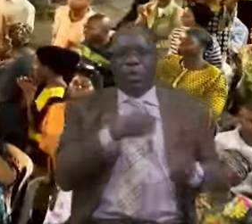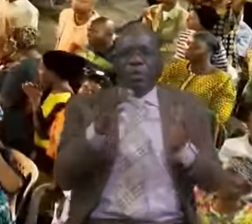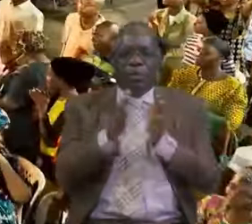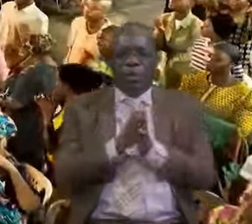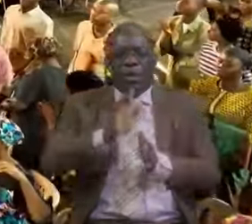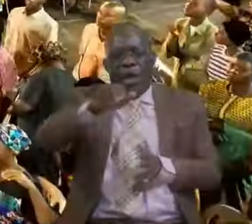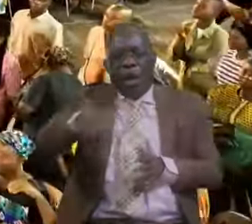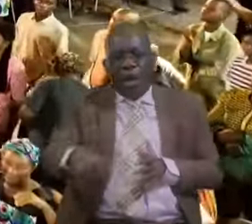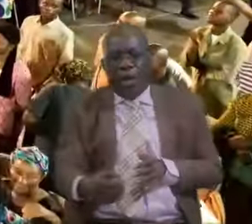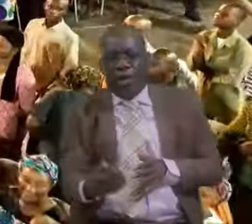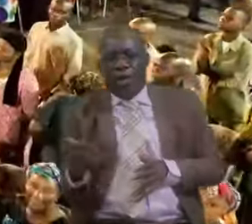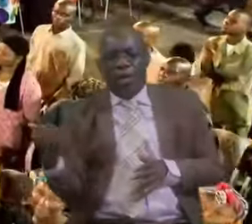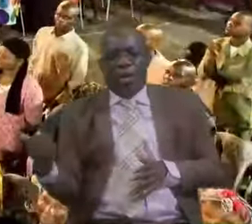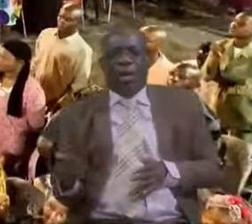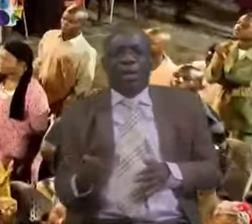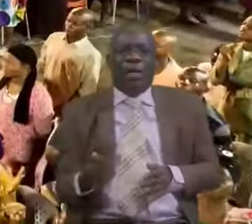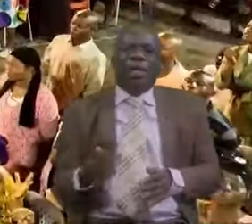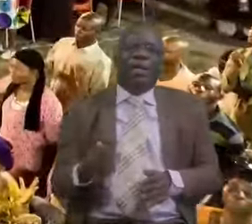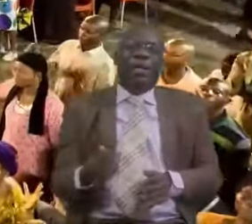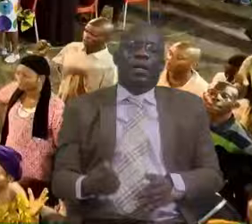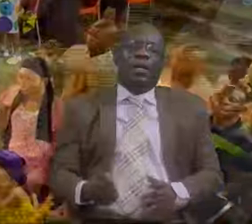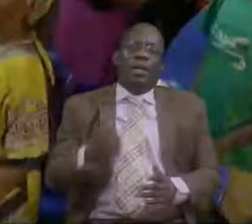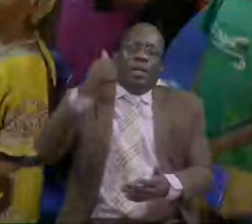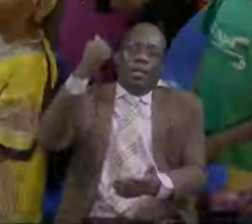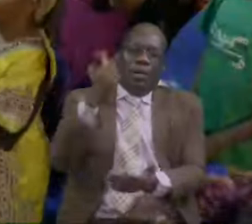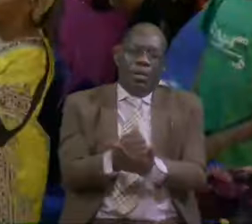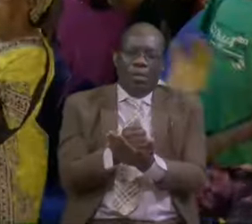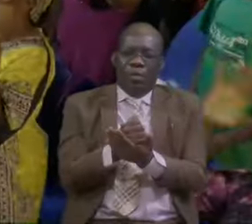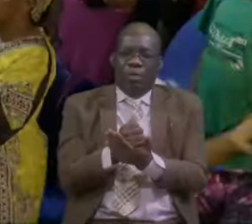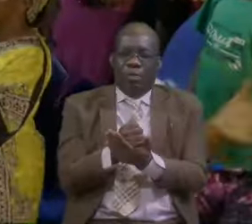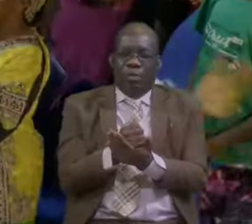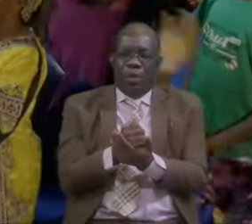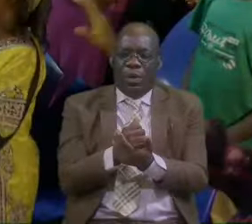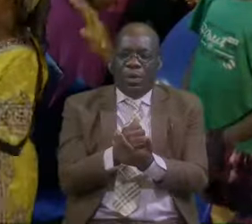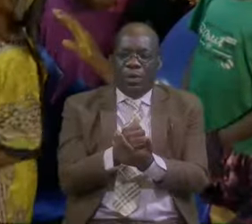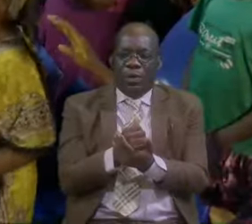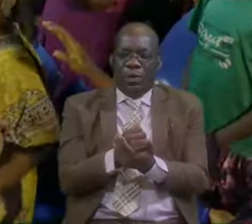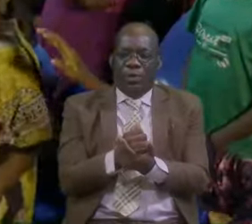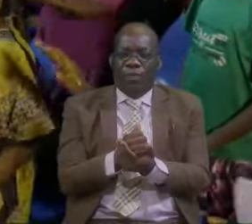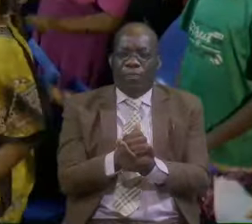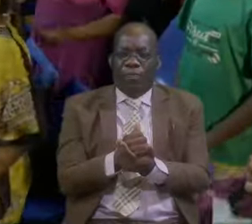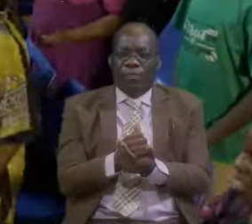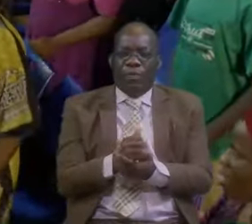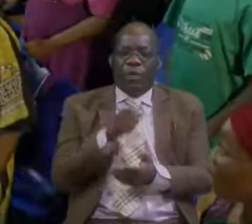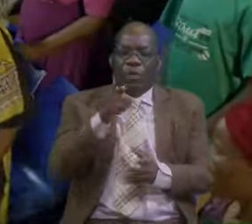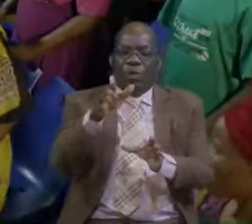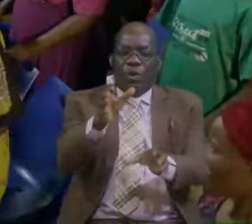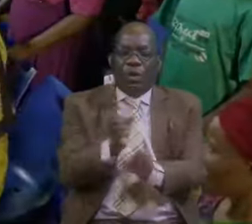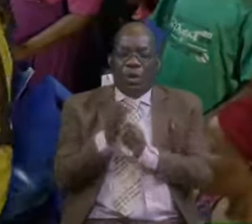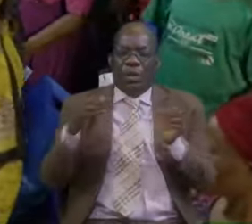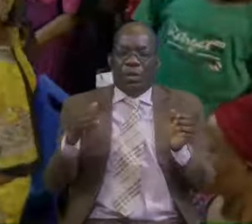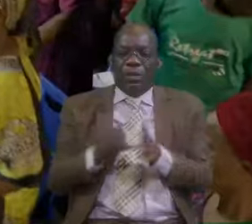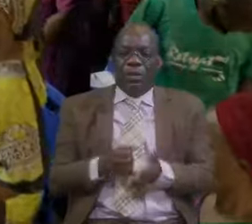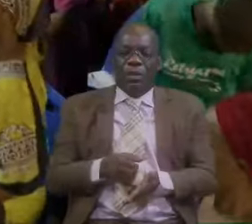Another Alpha location, amen. You've got it, you'll not miss